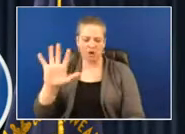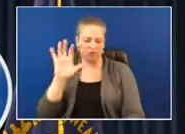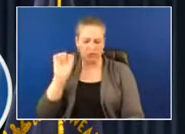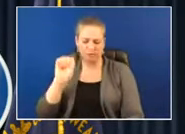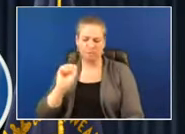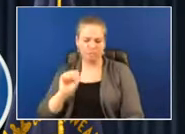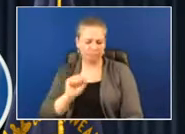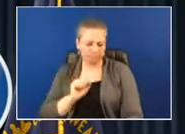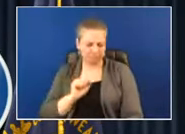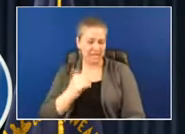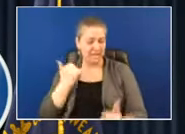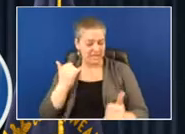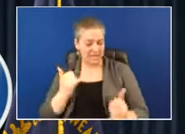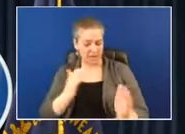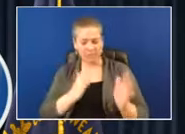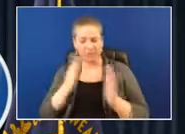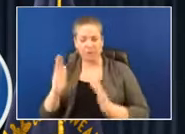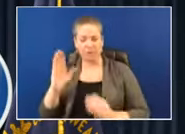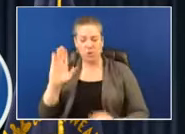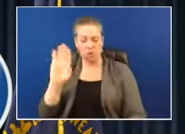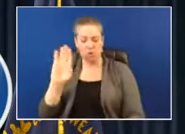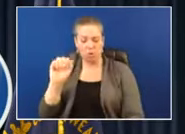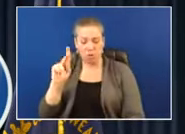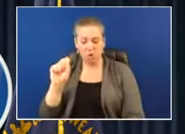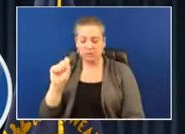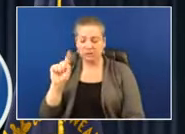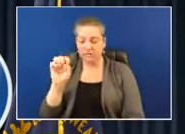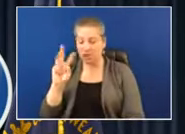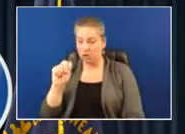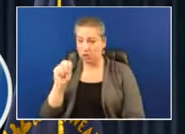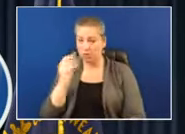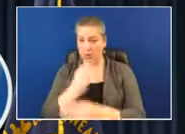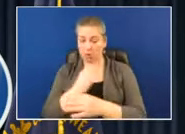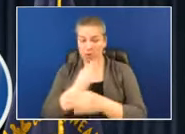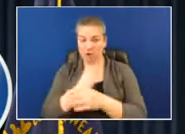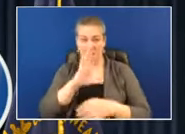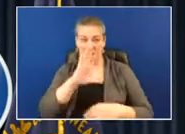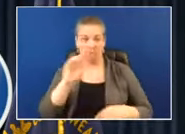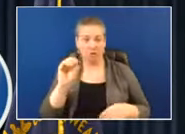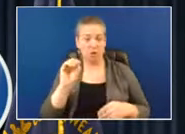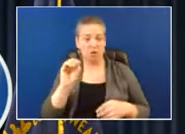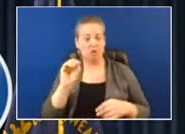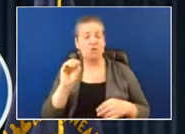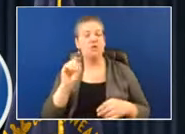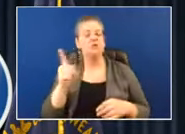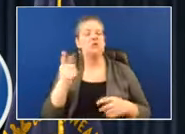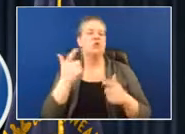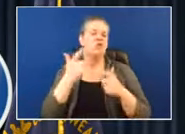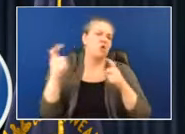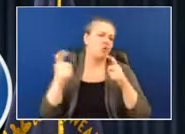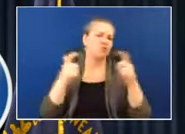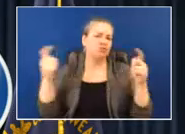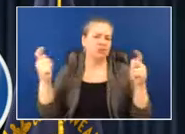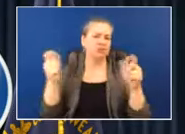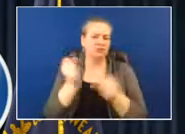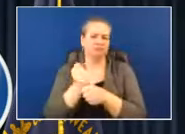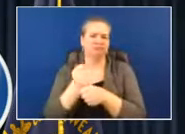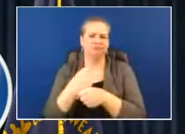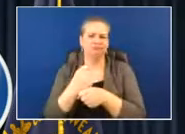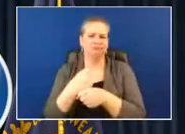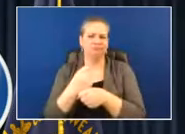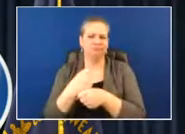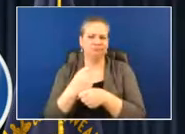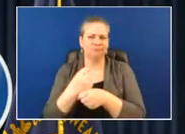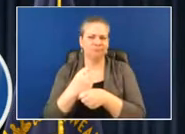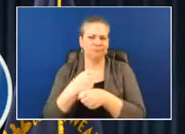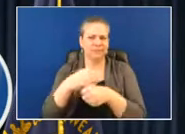I want to highlight Bardstown Bourbon Company. The Bardstown Bourbon Company is one of America's largest new distilleries and started commercial production in September